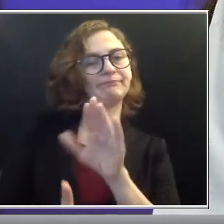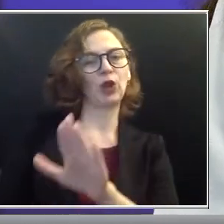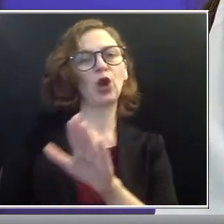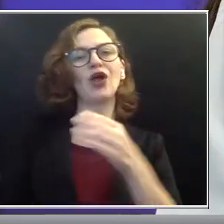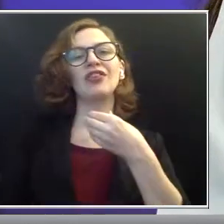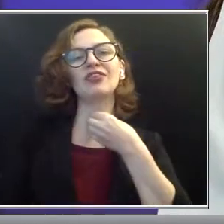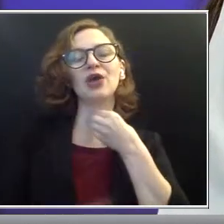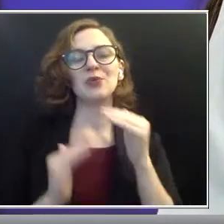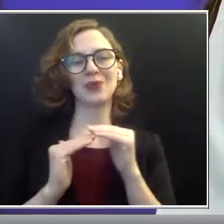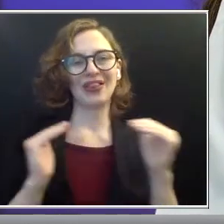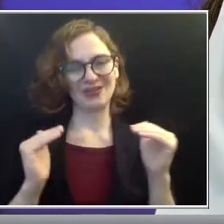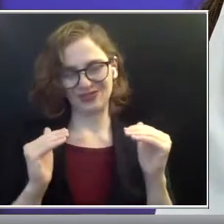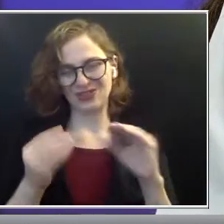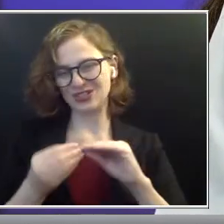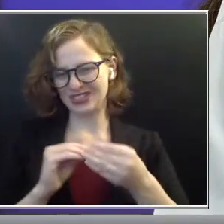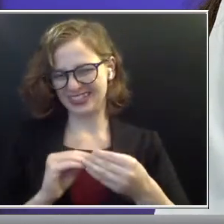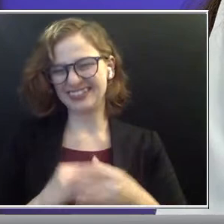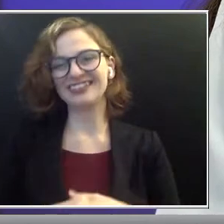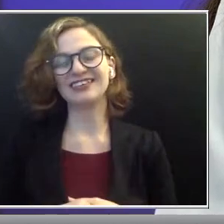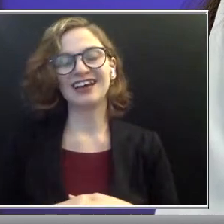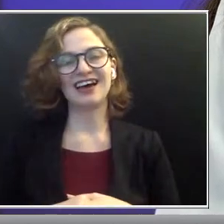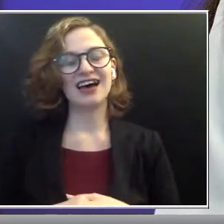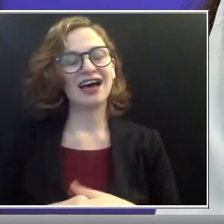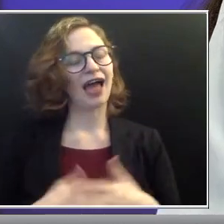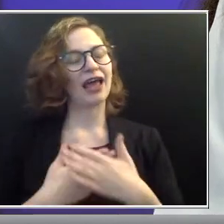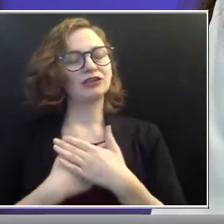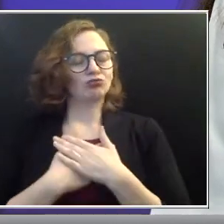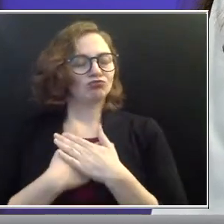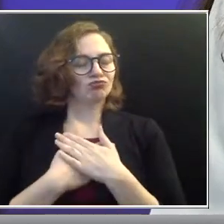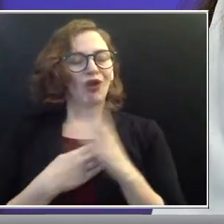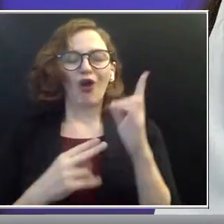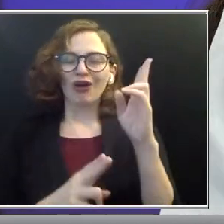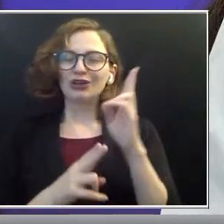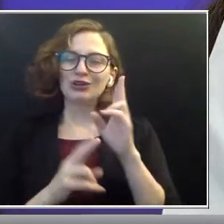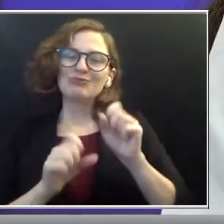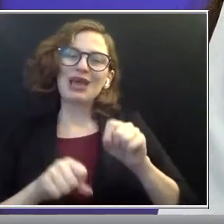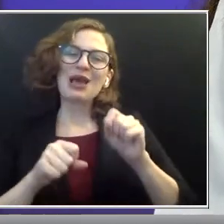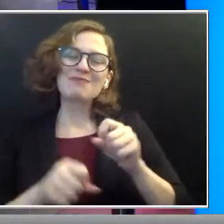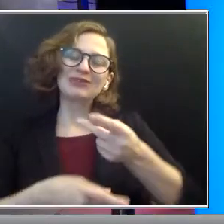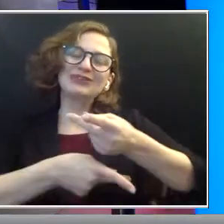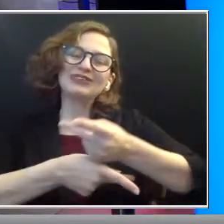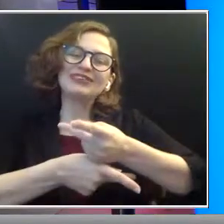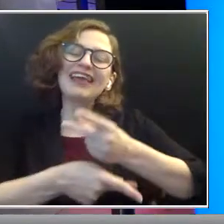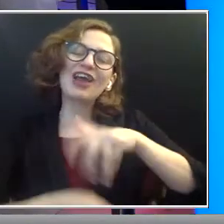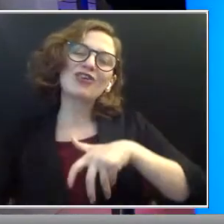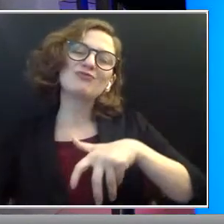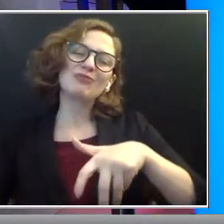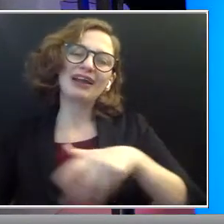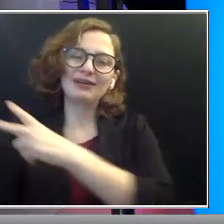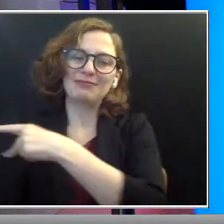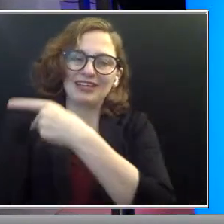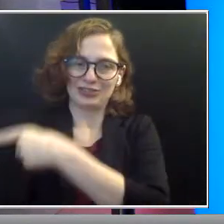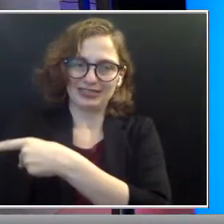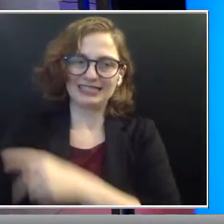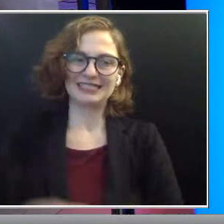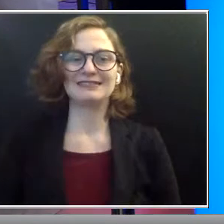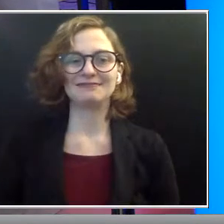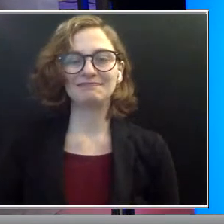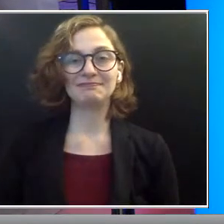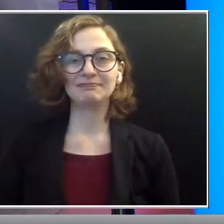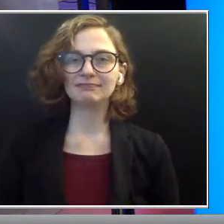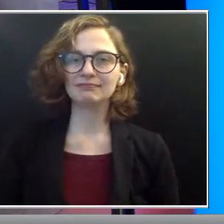to be able to be so involved in the care of pregnant patients as an endocrinologist. How common is it to go into